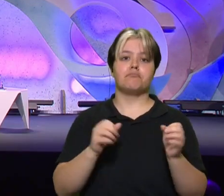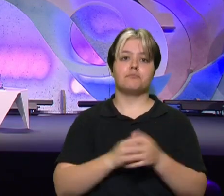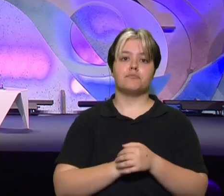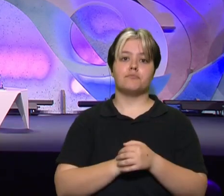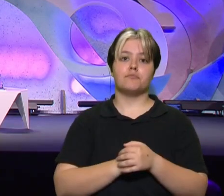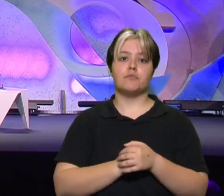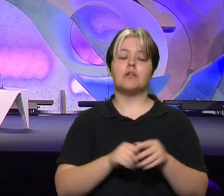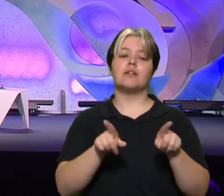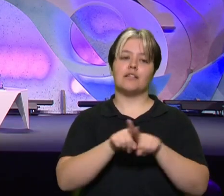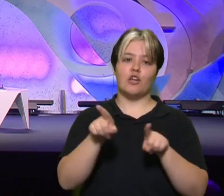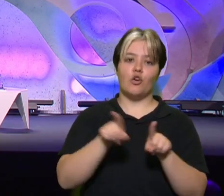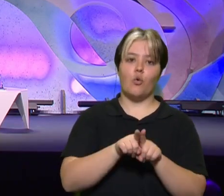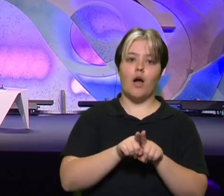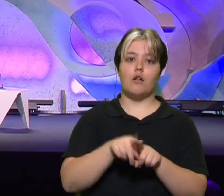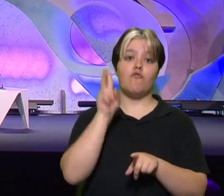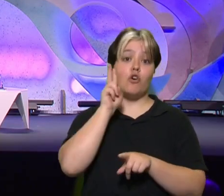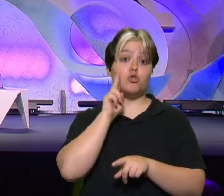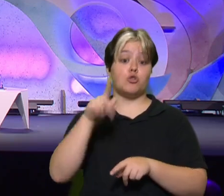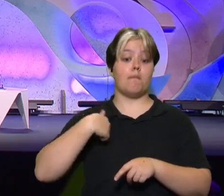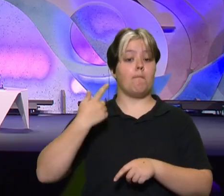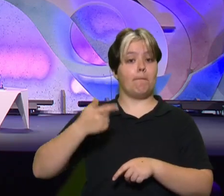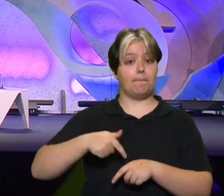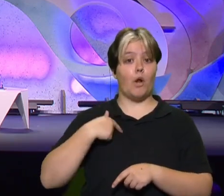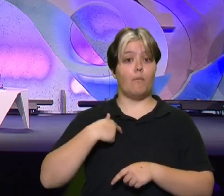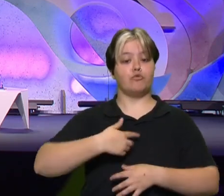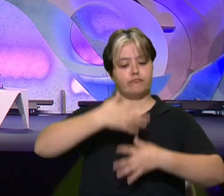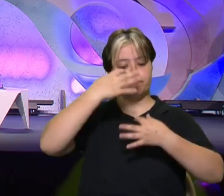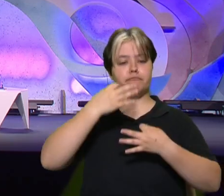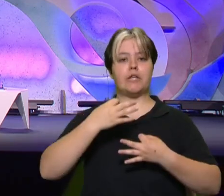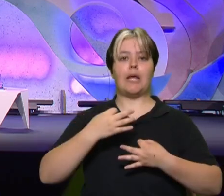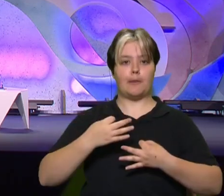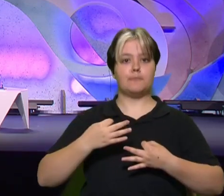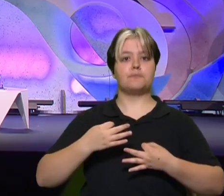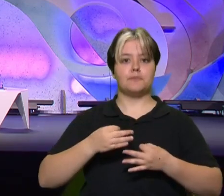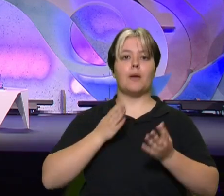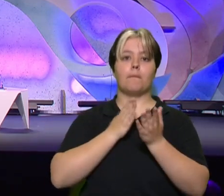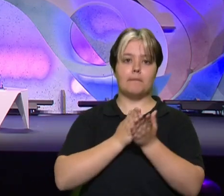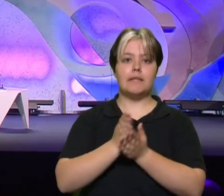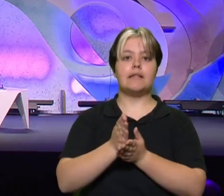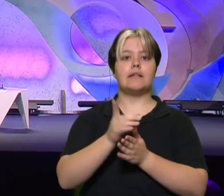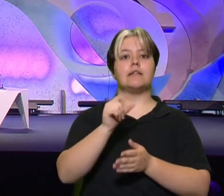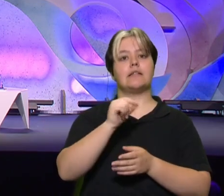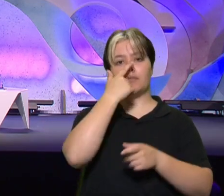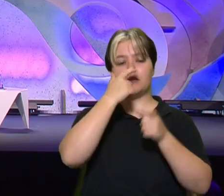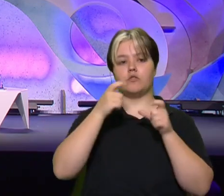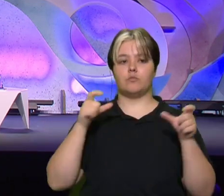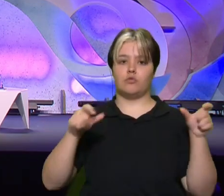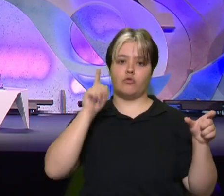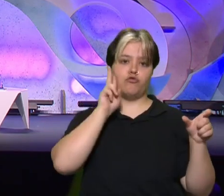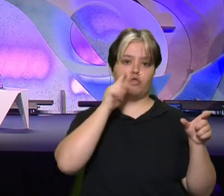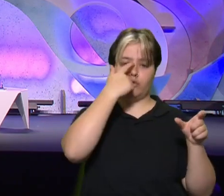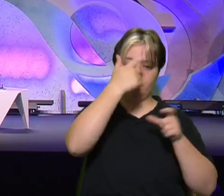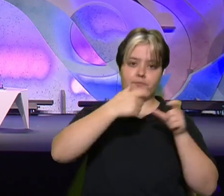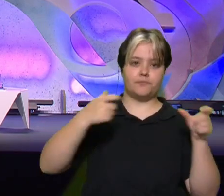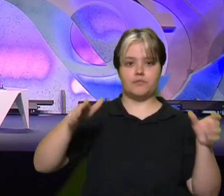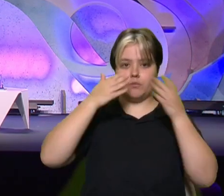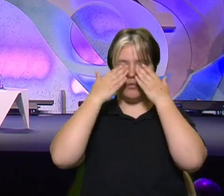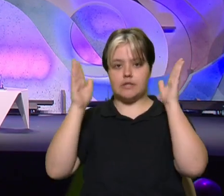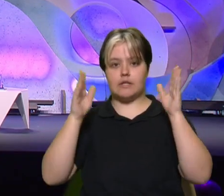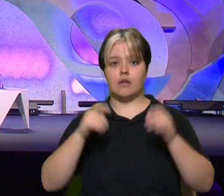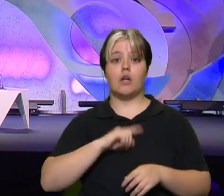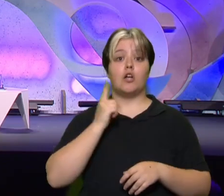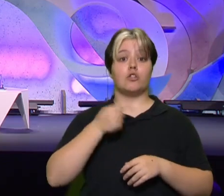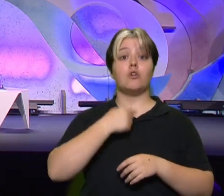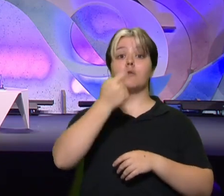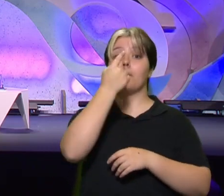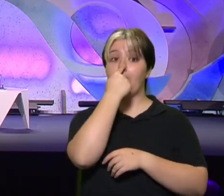opportunity, but the group decided to be faithful to its values and not put forward a proposal. And the values of